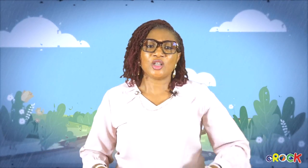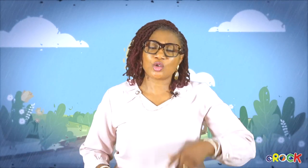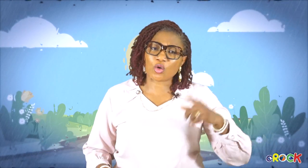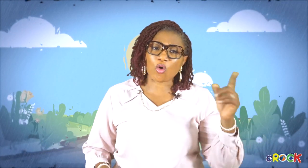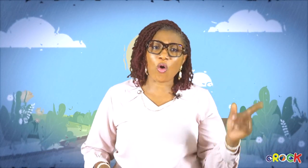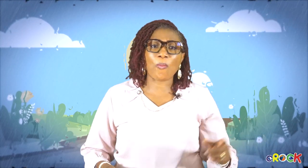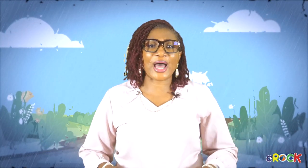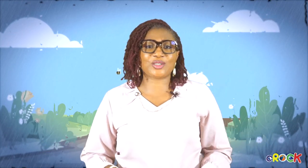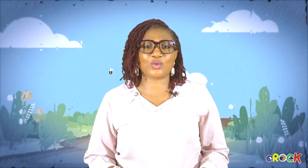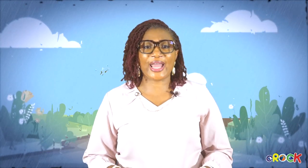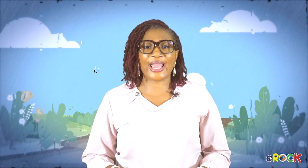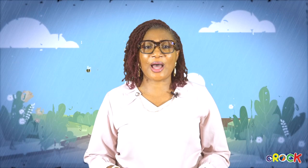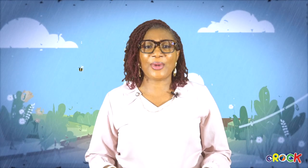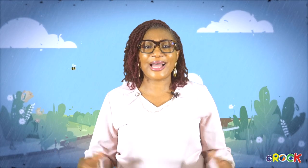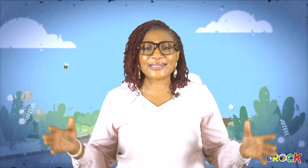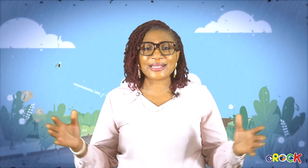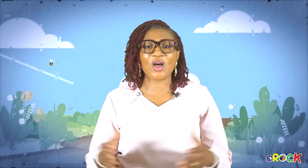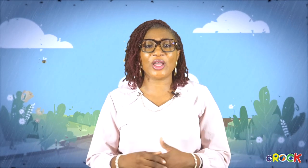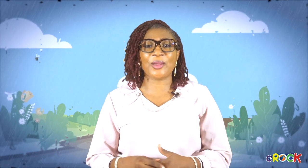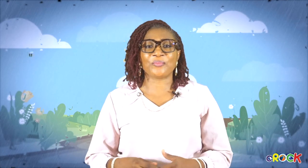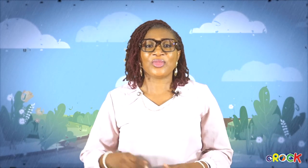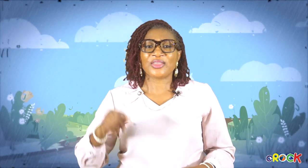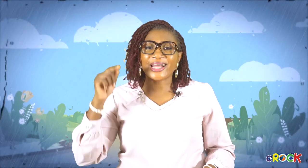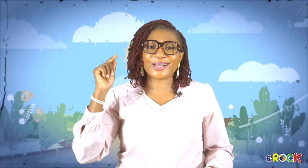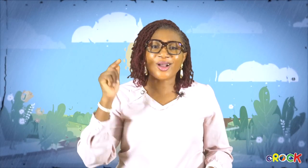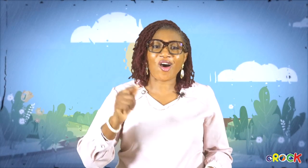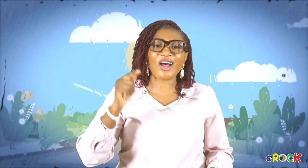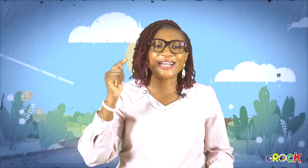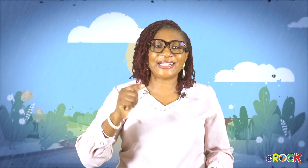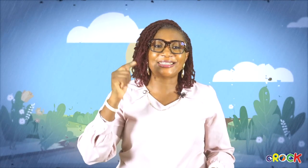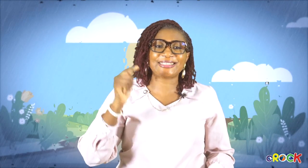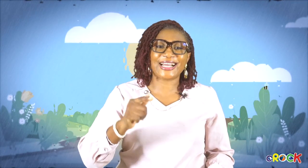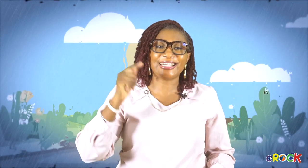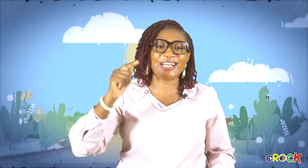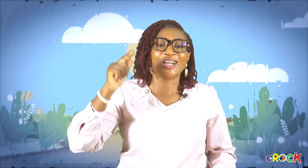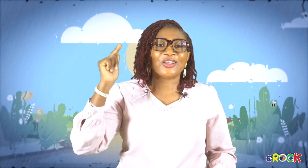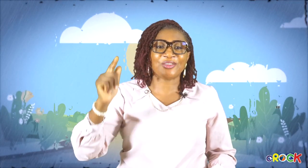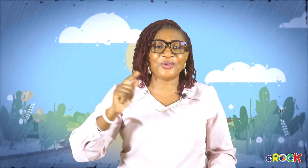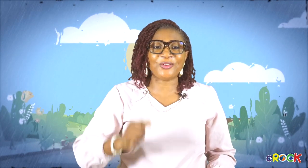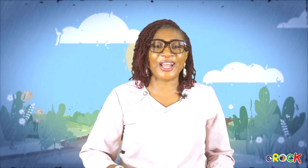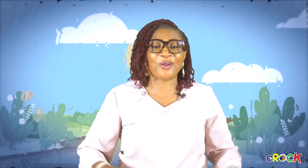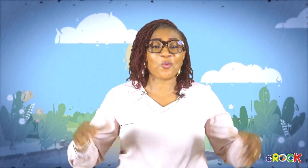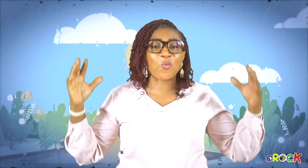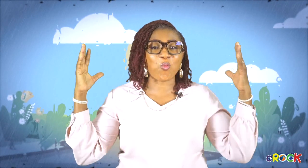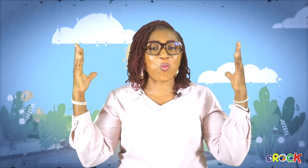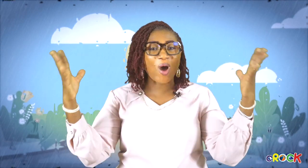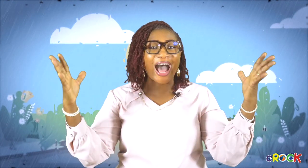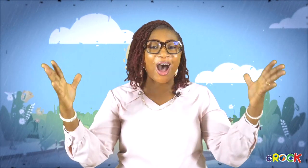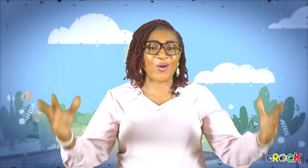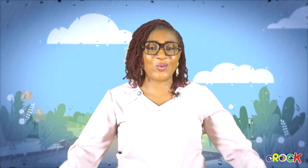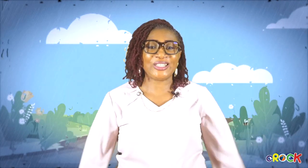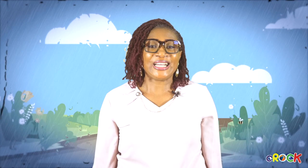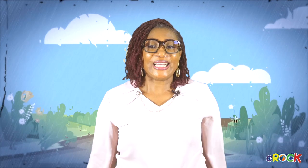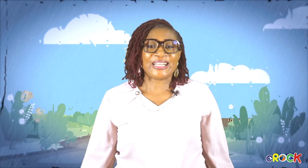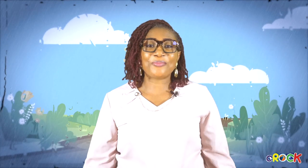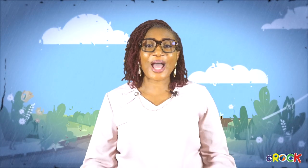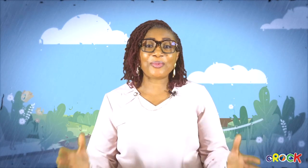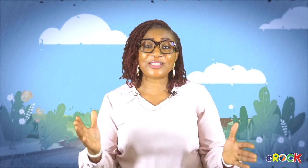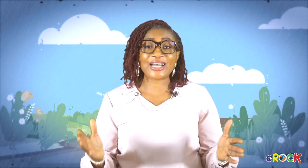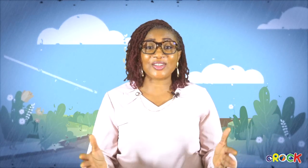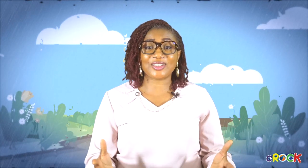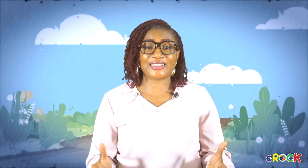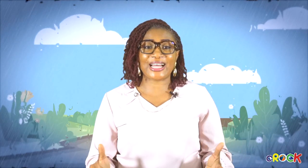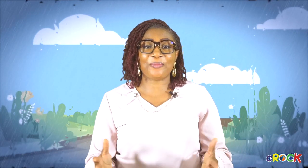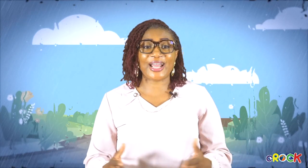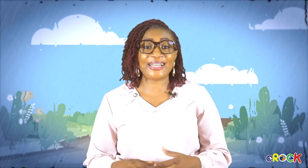Elijah to go back to Ahab and tell him that God is sending the rain. Wow! The